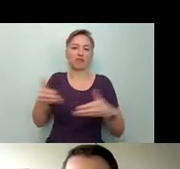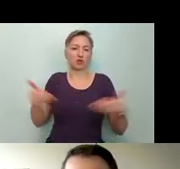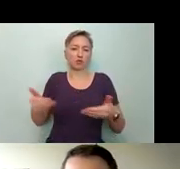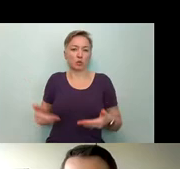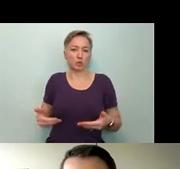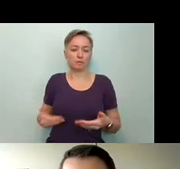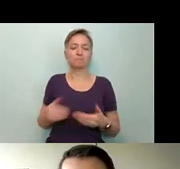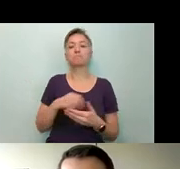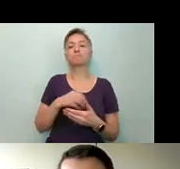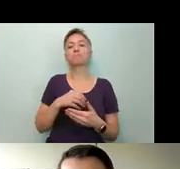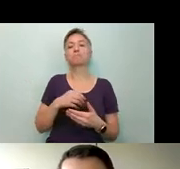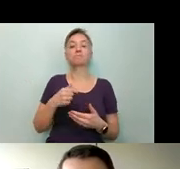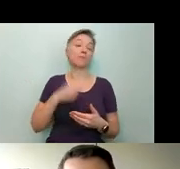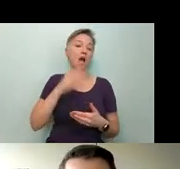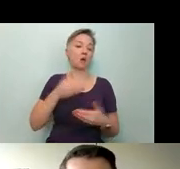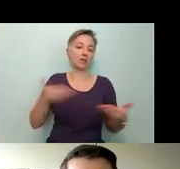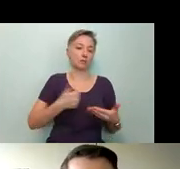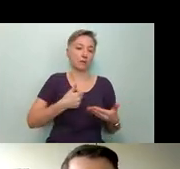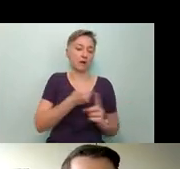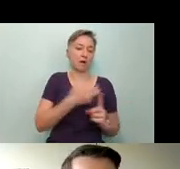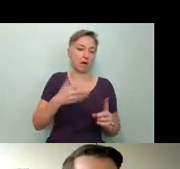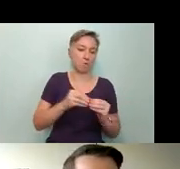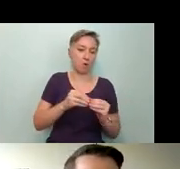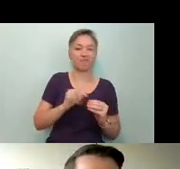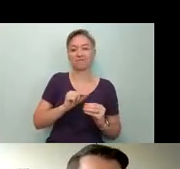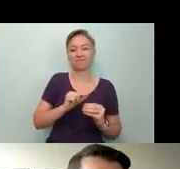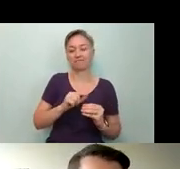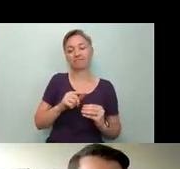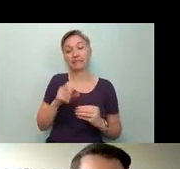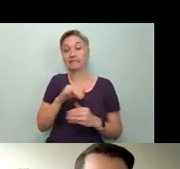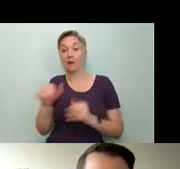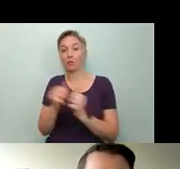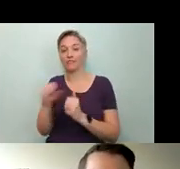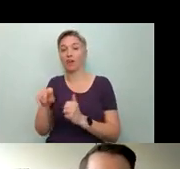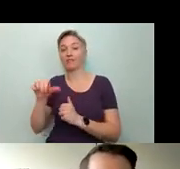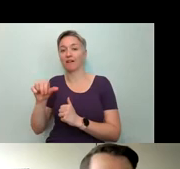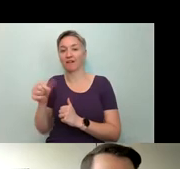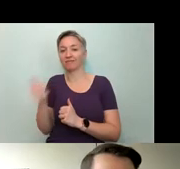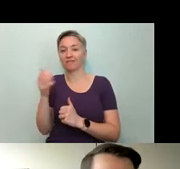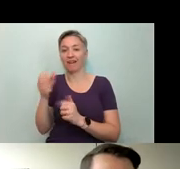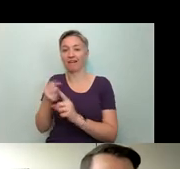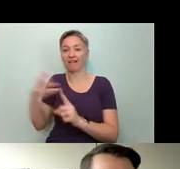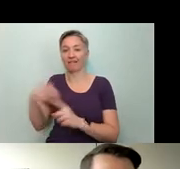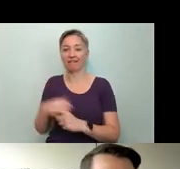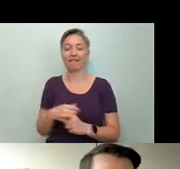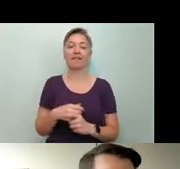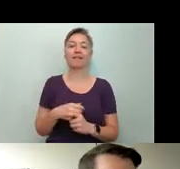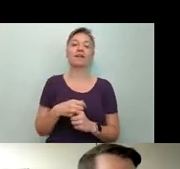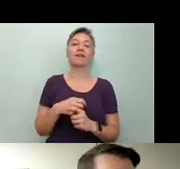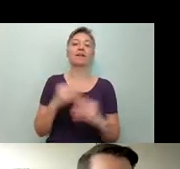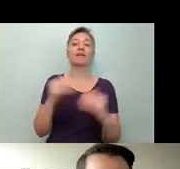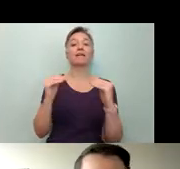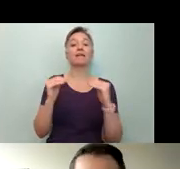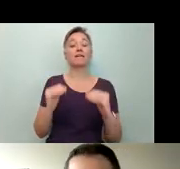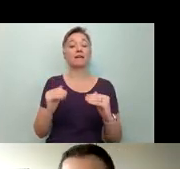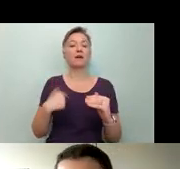introductions. I'll introduce myself and I'll ask Sonia to do the same pretty soon here. We also are going to